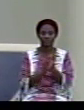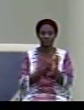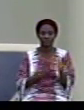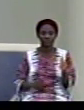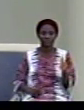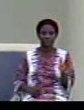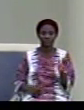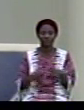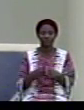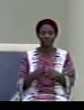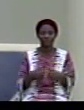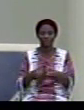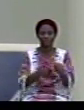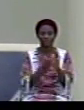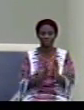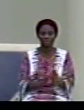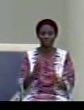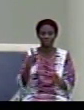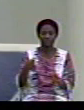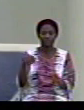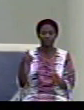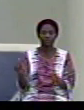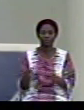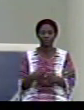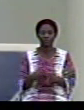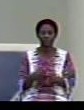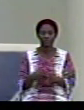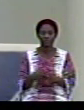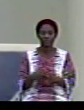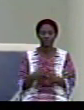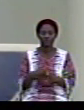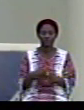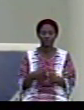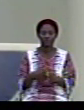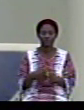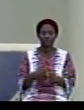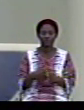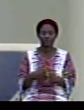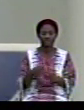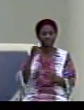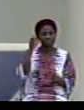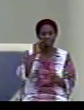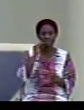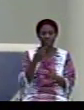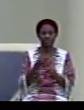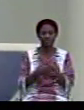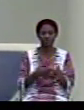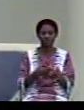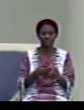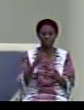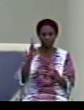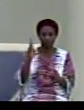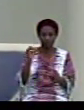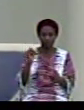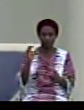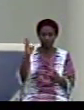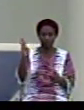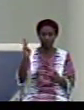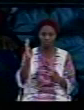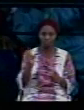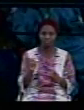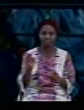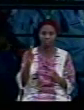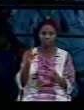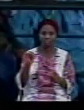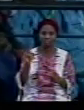Alimi is from Be New in Christ Evangelical Church. Is here. All these people are